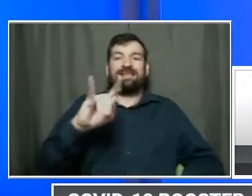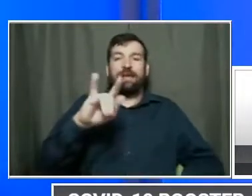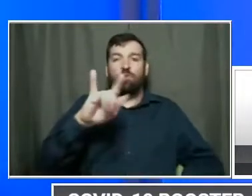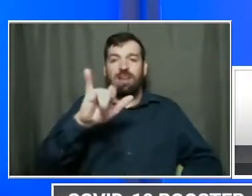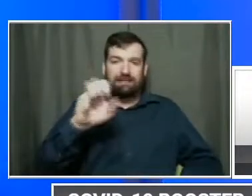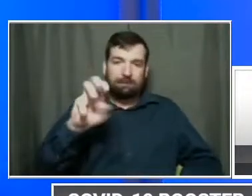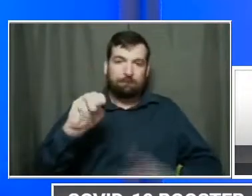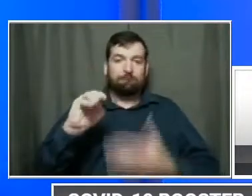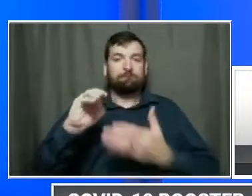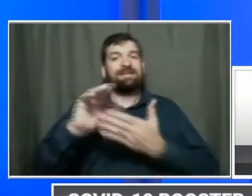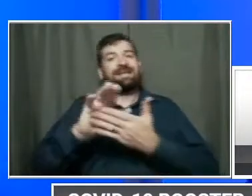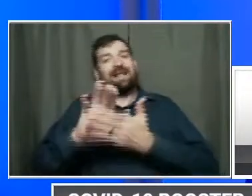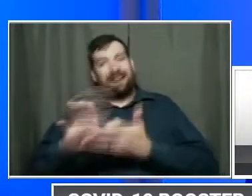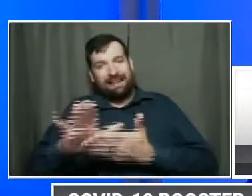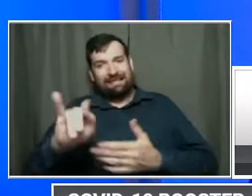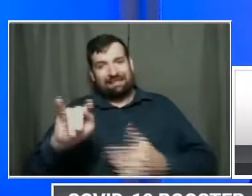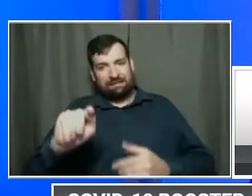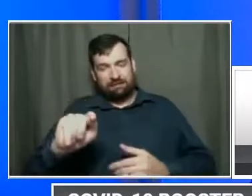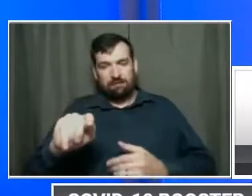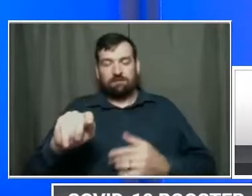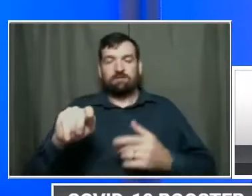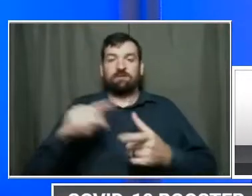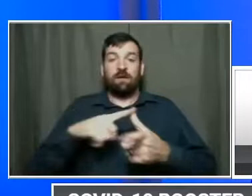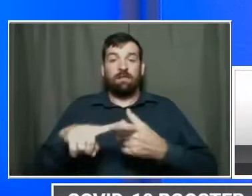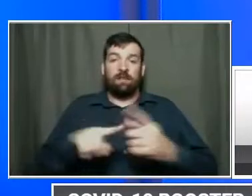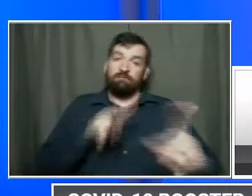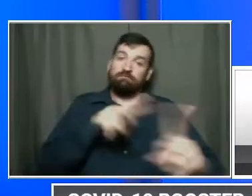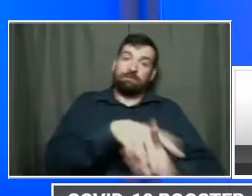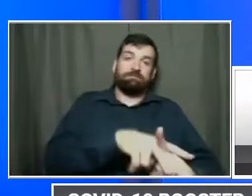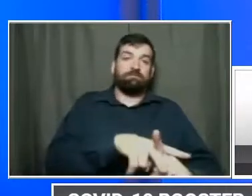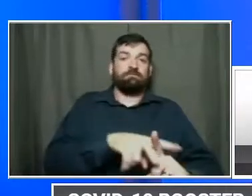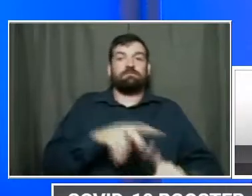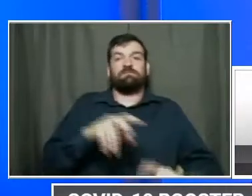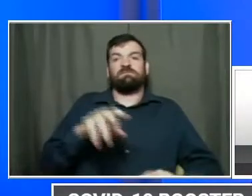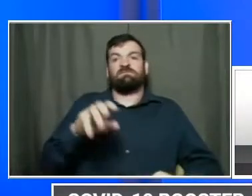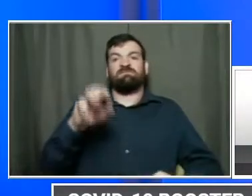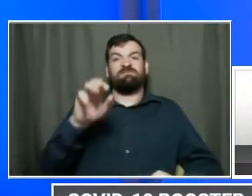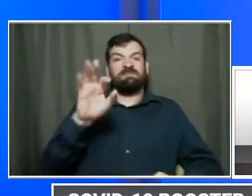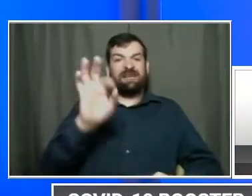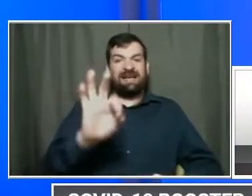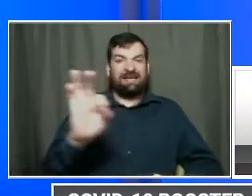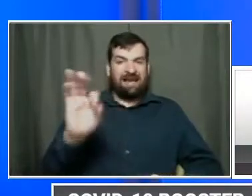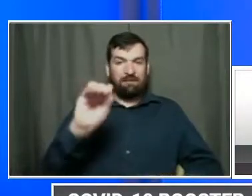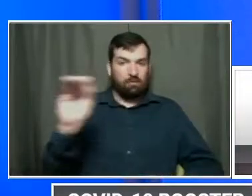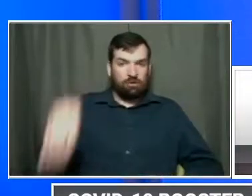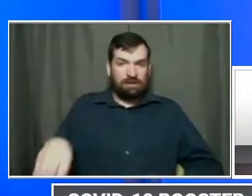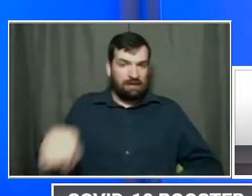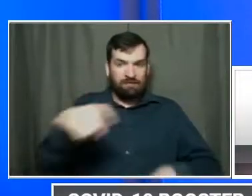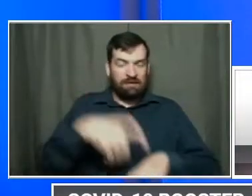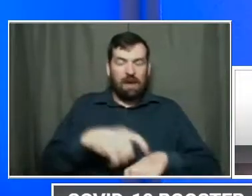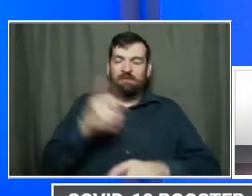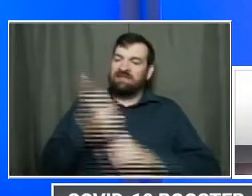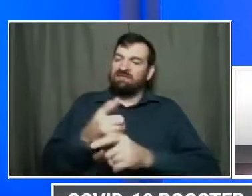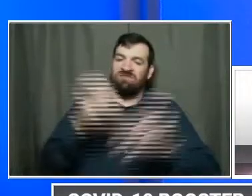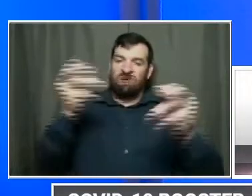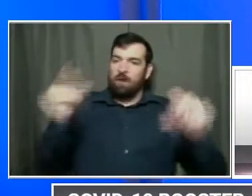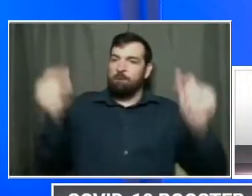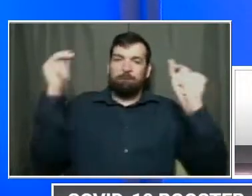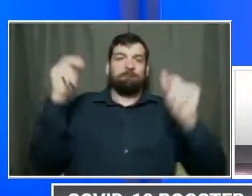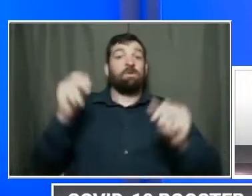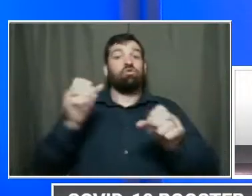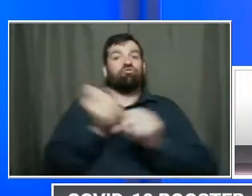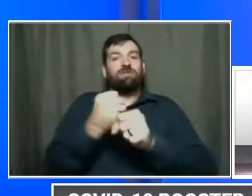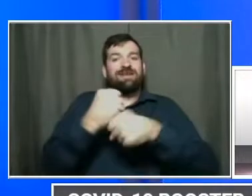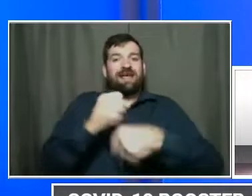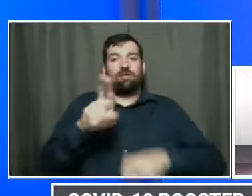it to the next room and plug it in, and about 99% of the time the kidney pinks up right away and even starts making urine right